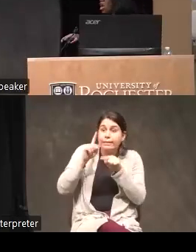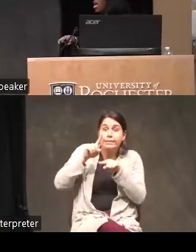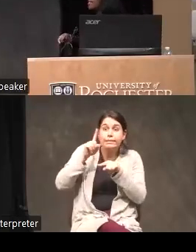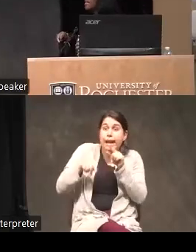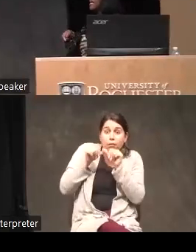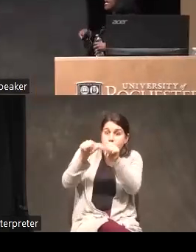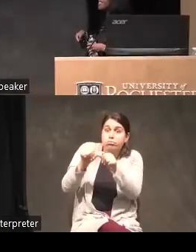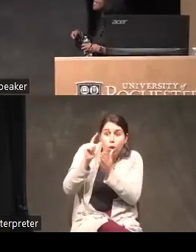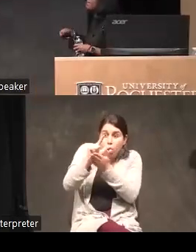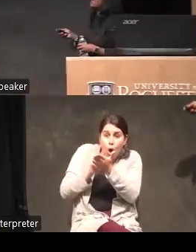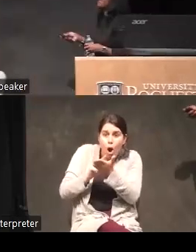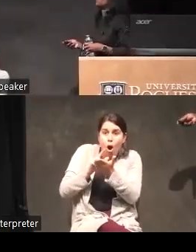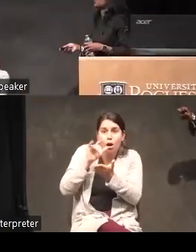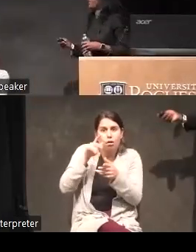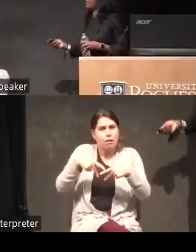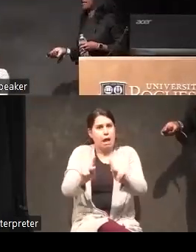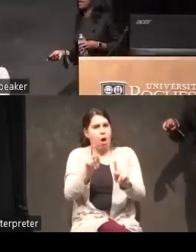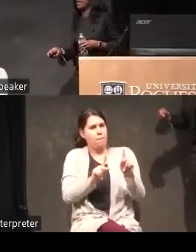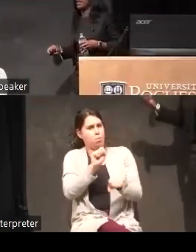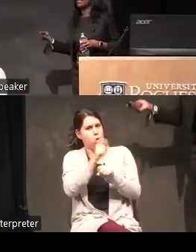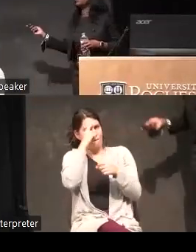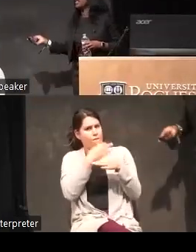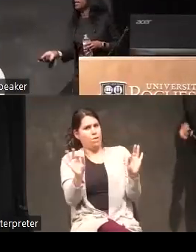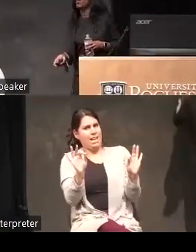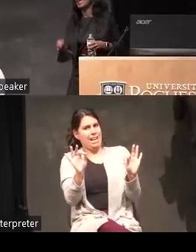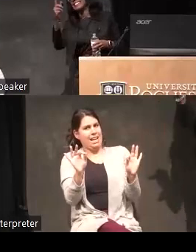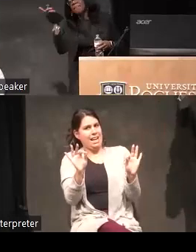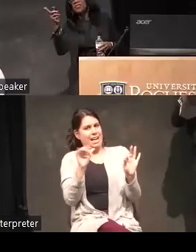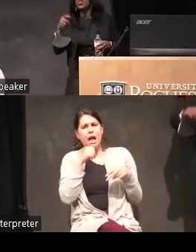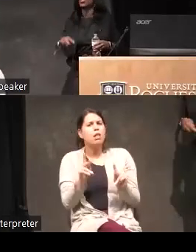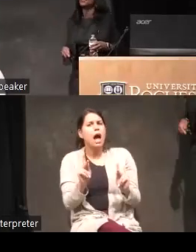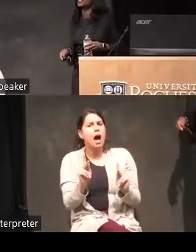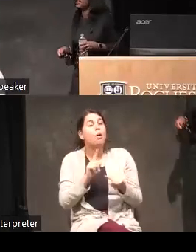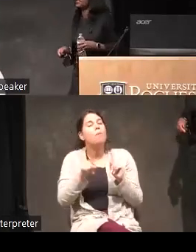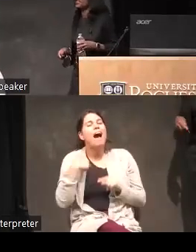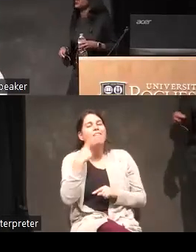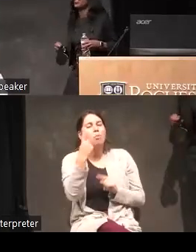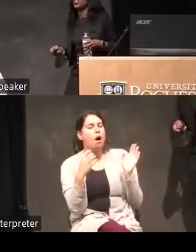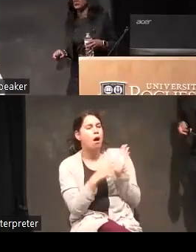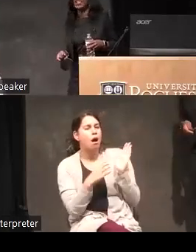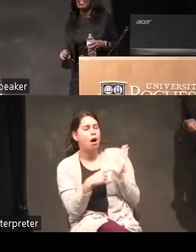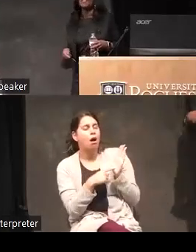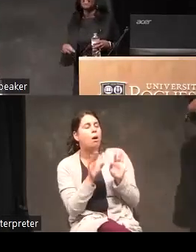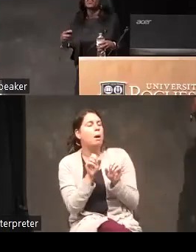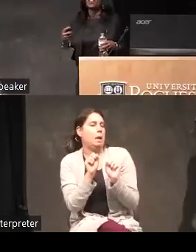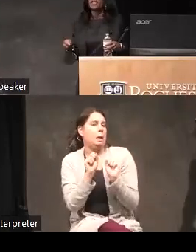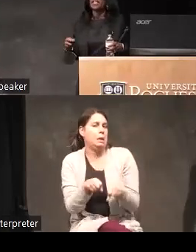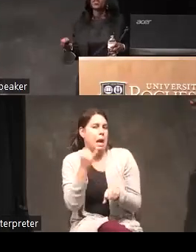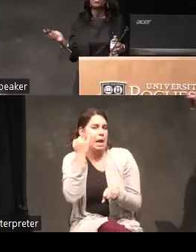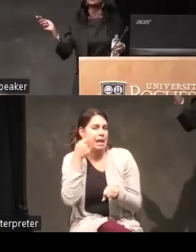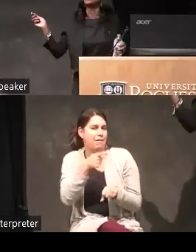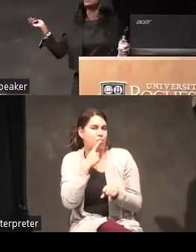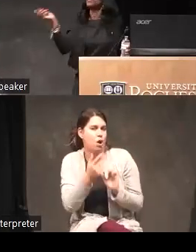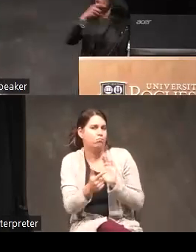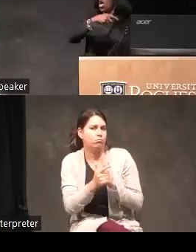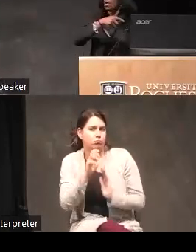have laws that make people work for free. You can't do that anymore, except there's this clause that says we can do it if they were convicted